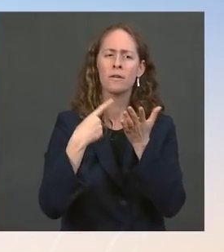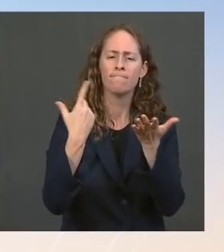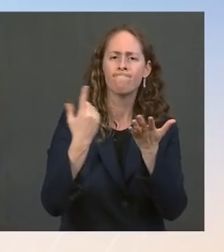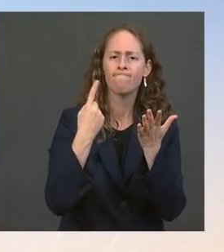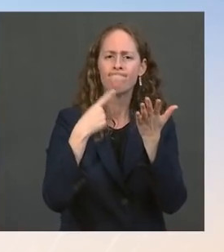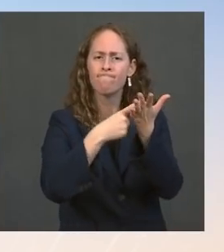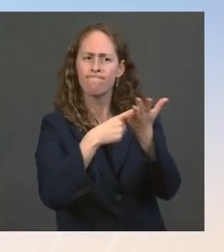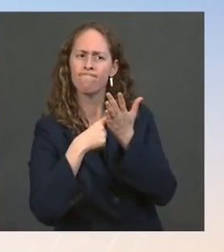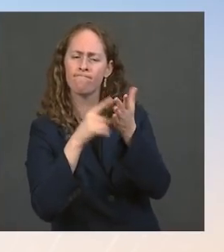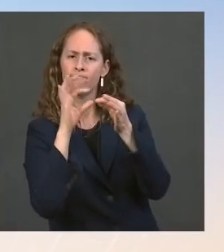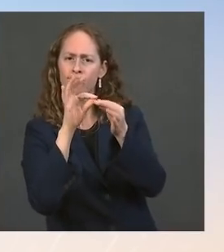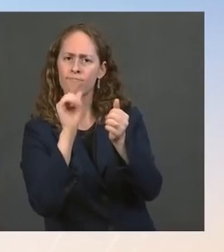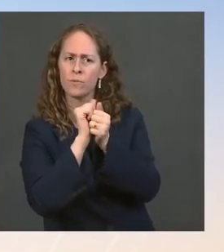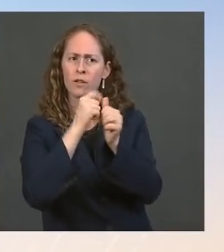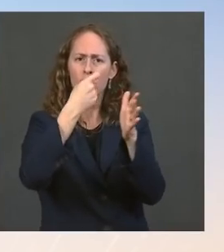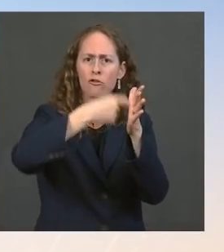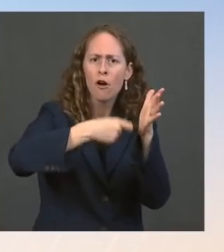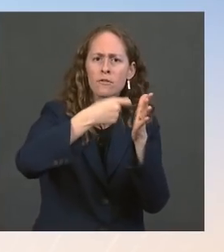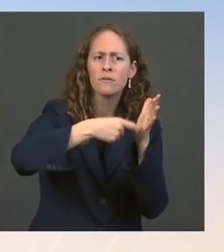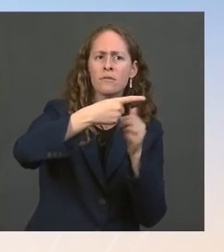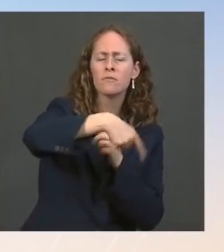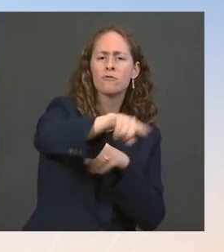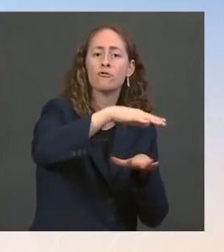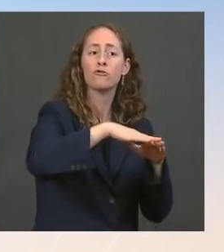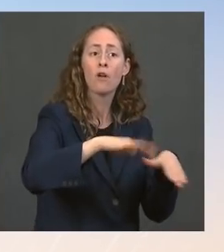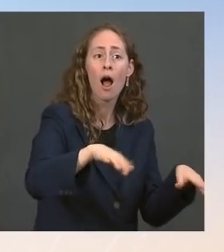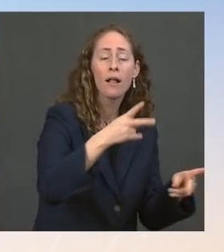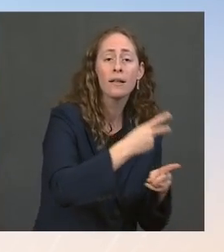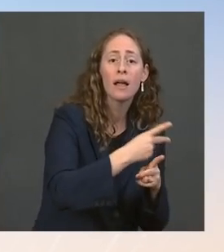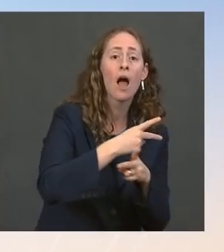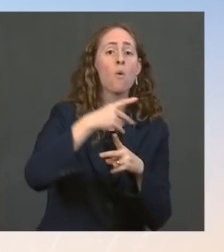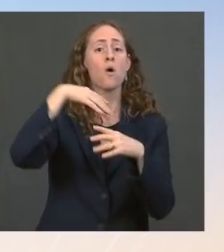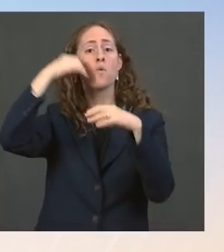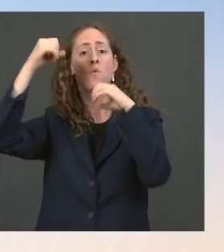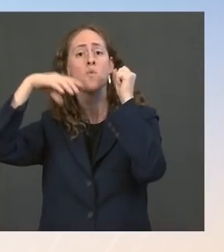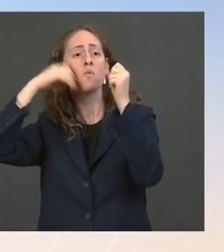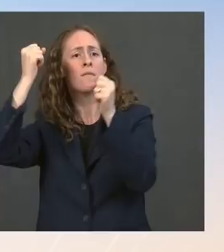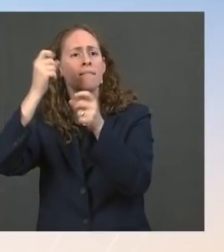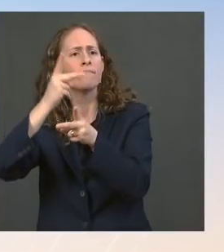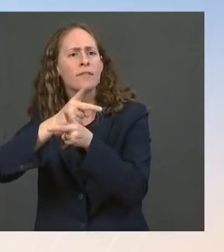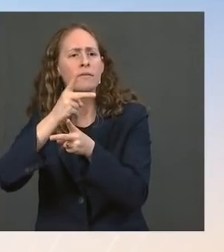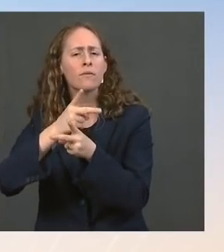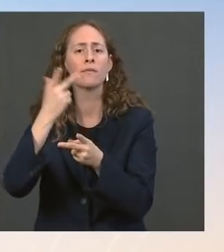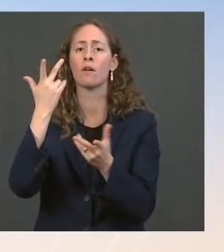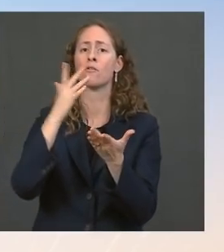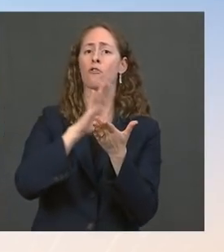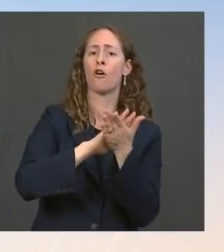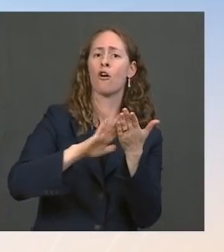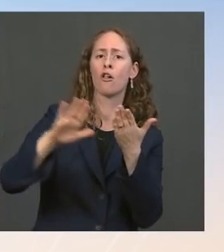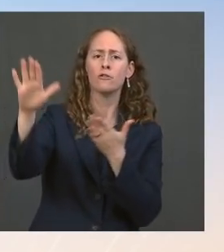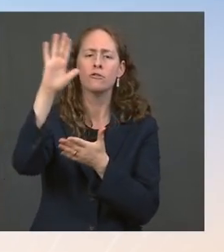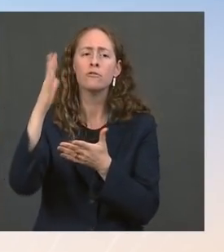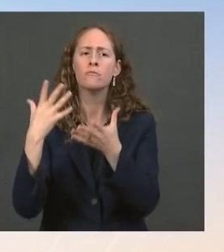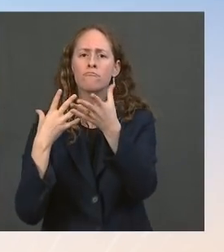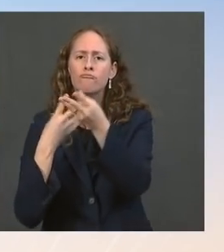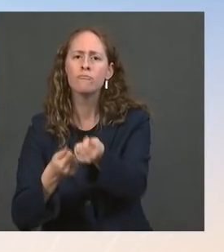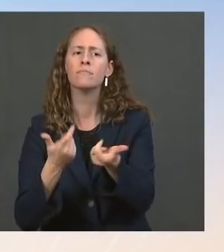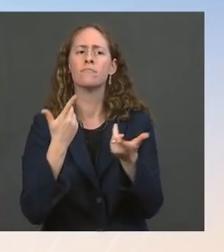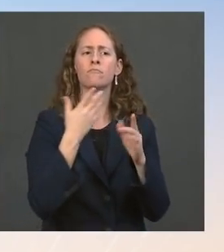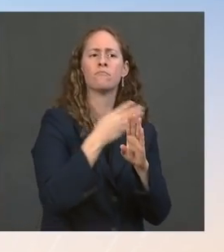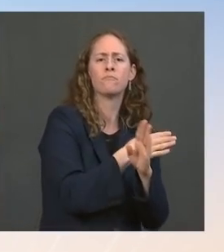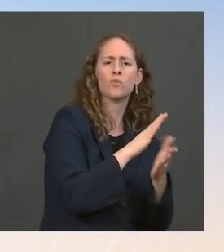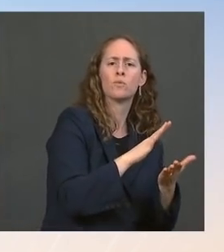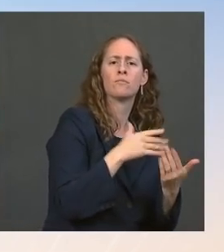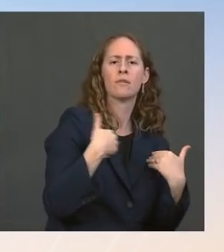the American public, whether it's childcare, elder care, the cost of college, pre-K. There's also agreement that there's more that needs to be done to make our